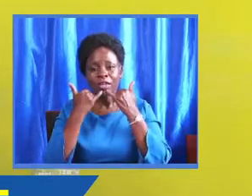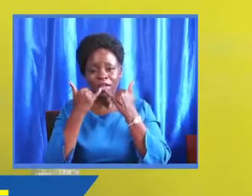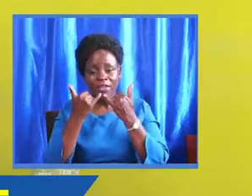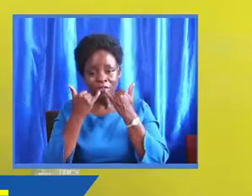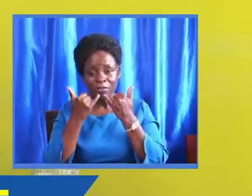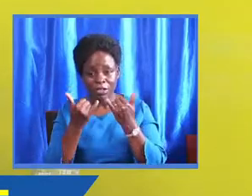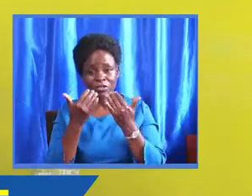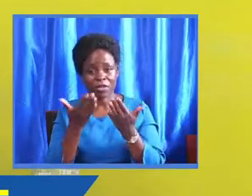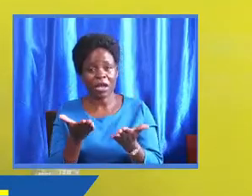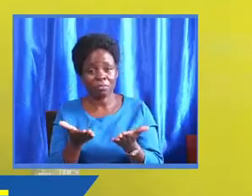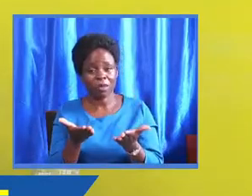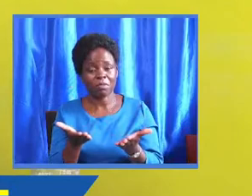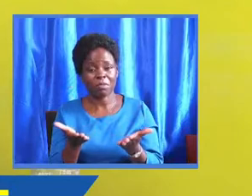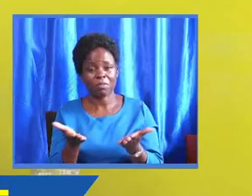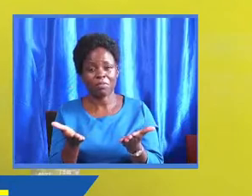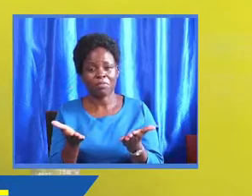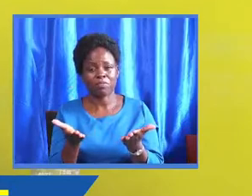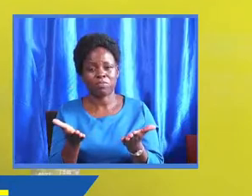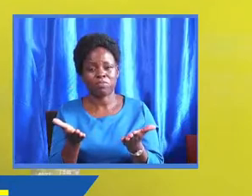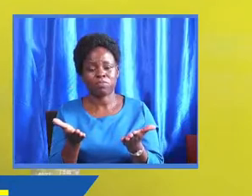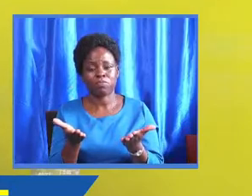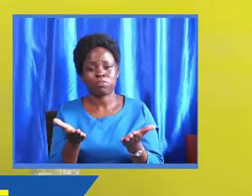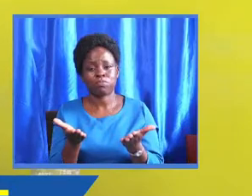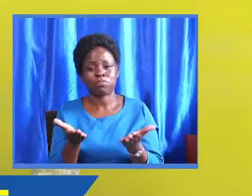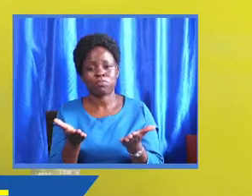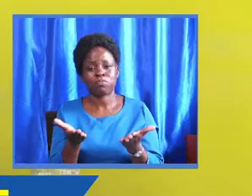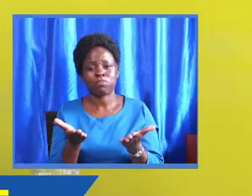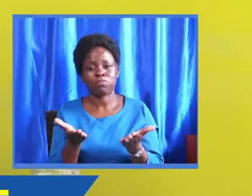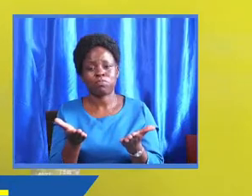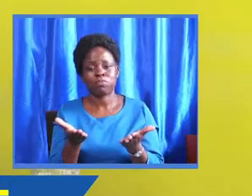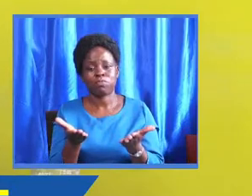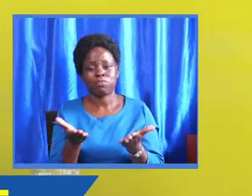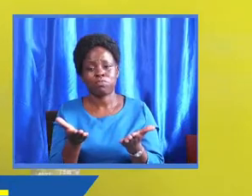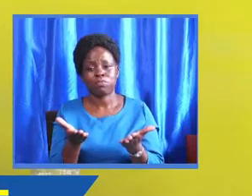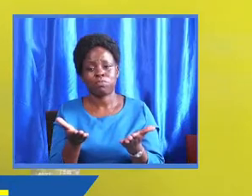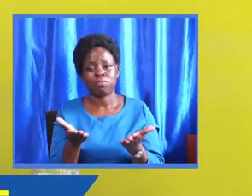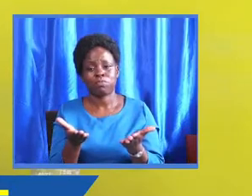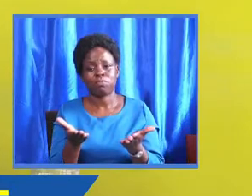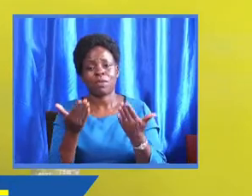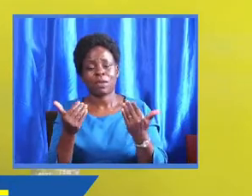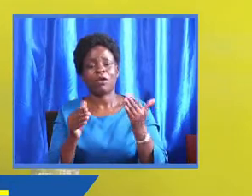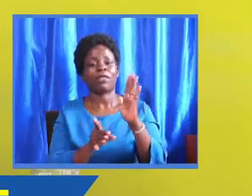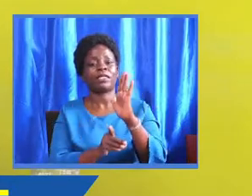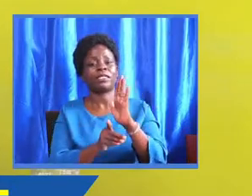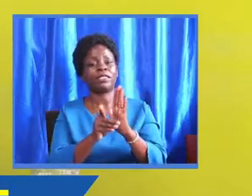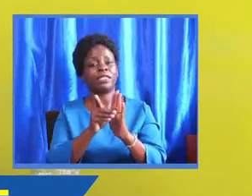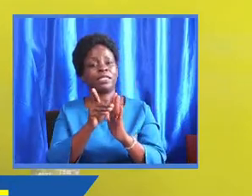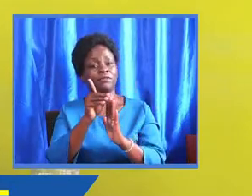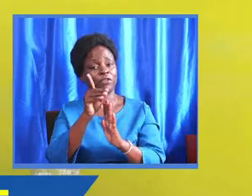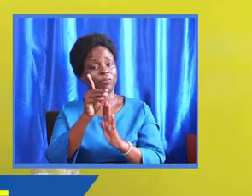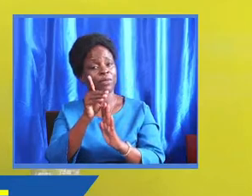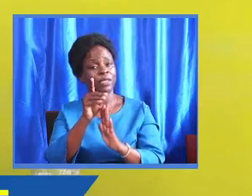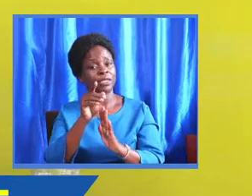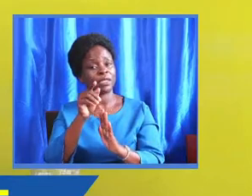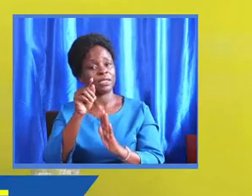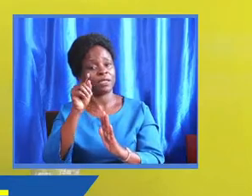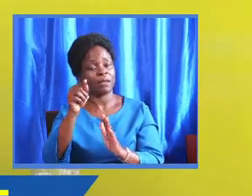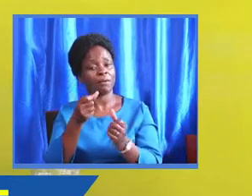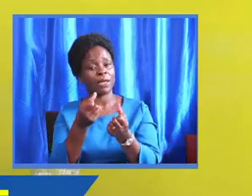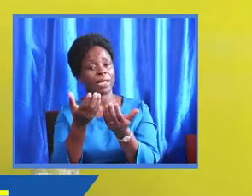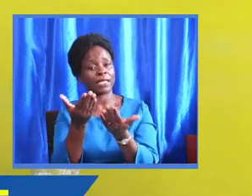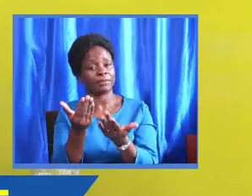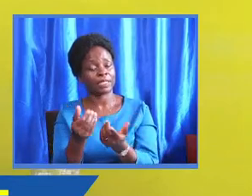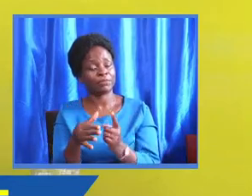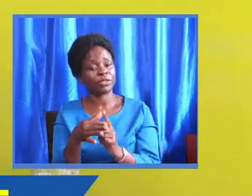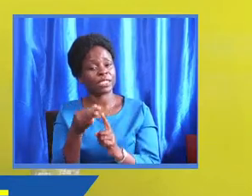has already been passed, on the iREITs especially, not the development REITs, but the investment REITs most